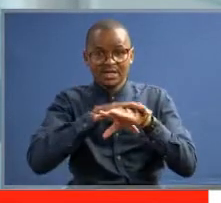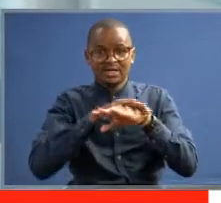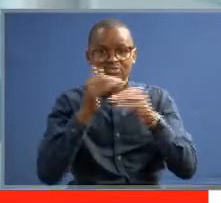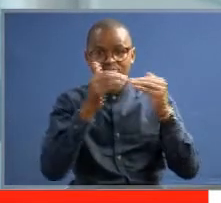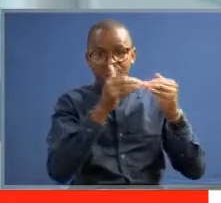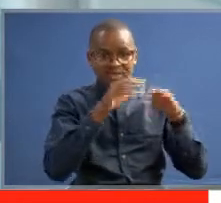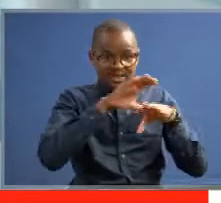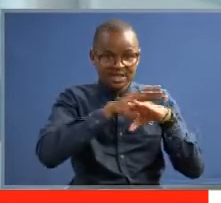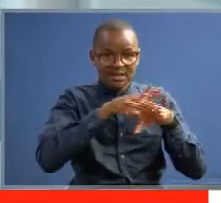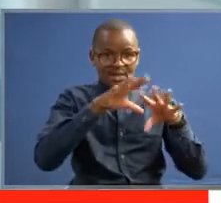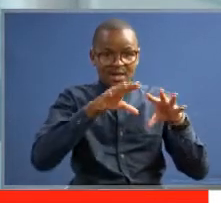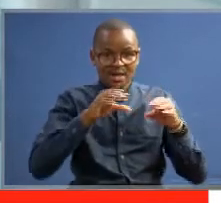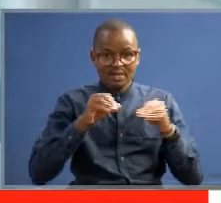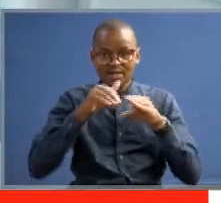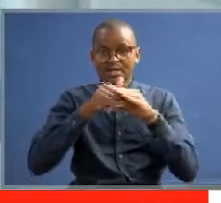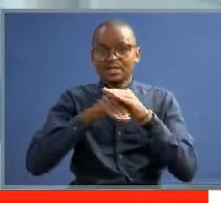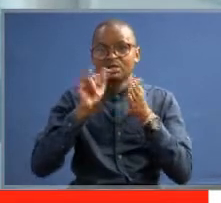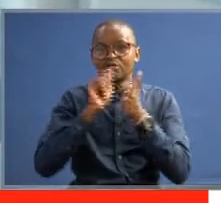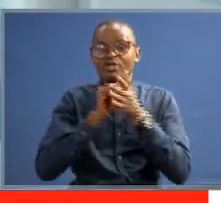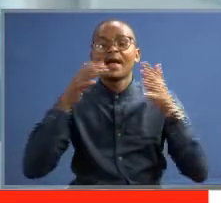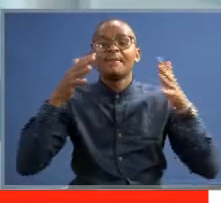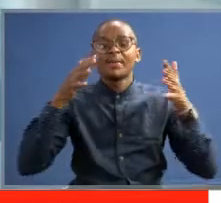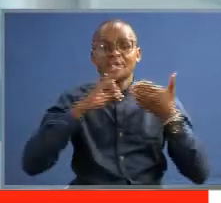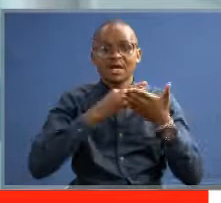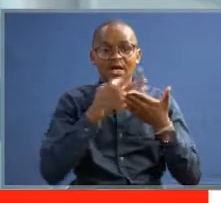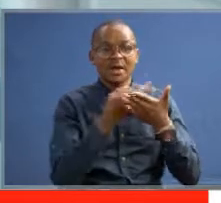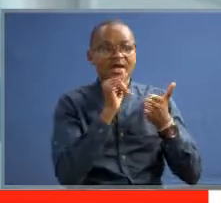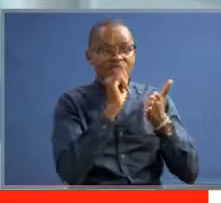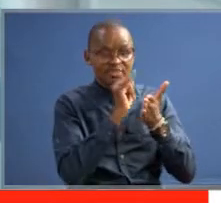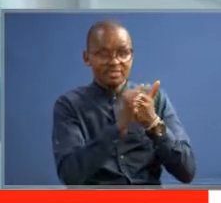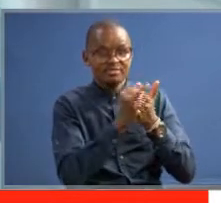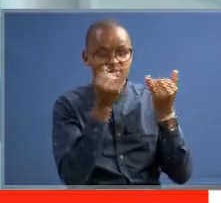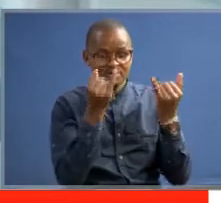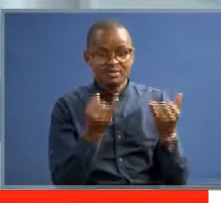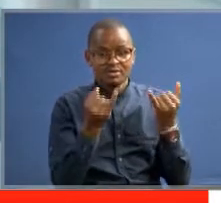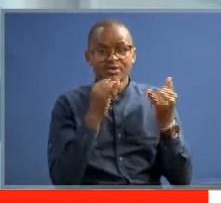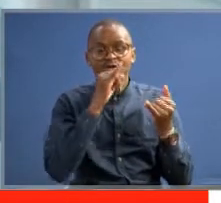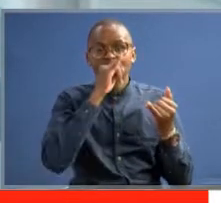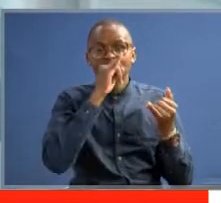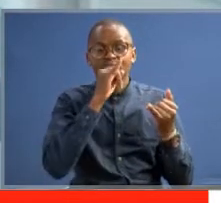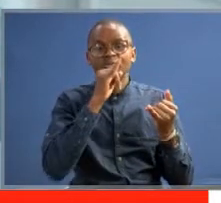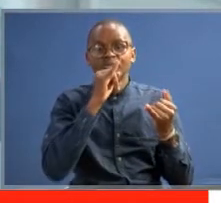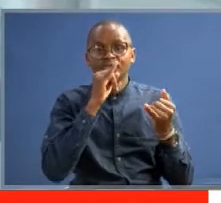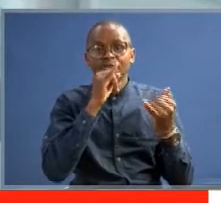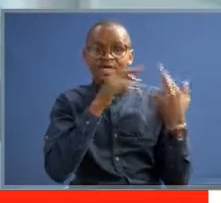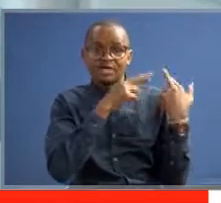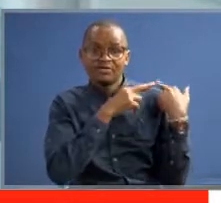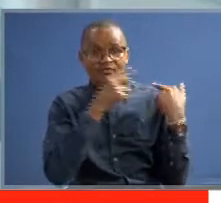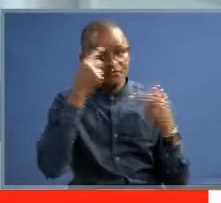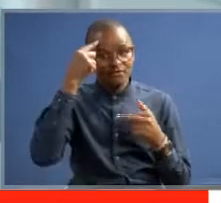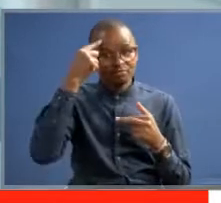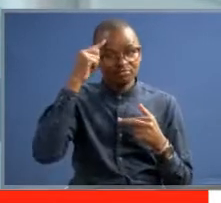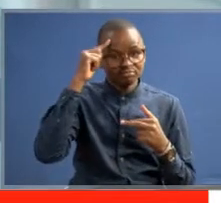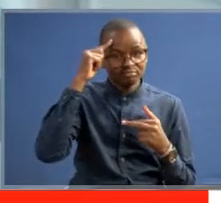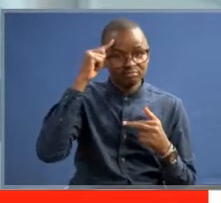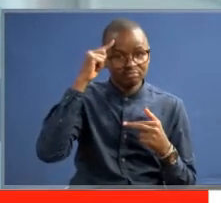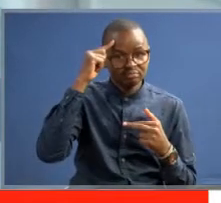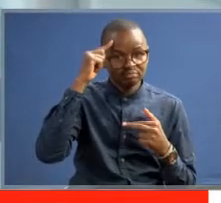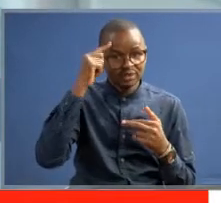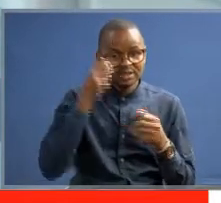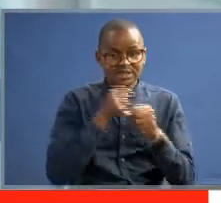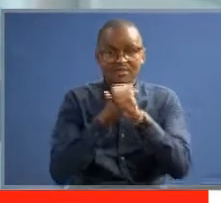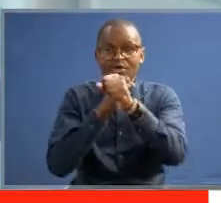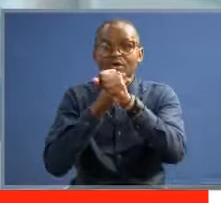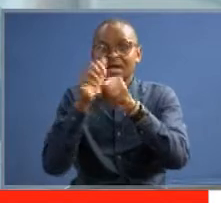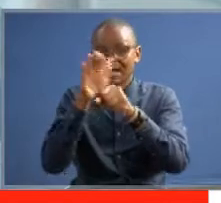consolidated, gets absorbed into that bigger fund. And that bigger fund now is going to be responsible for